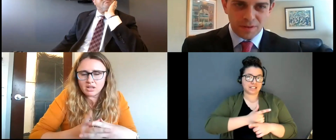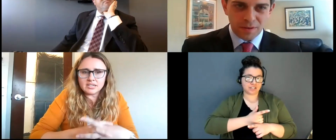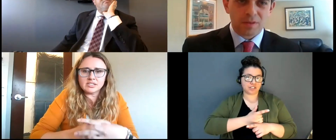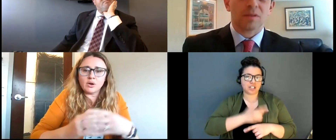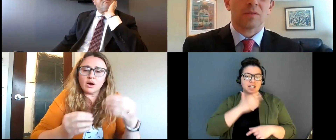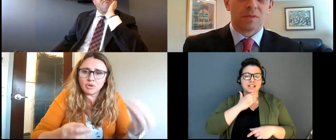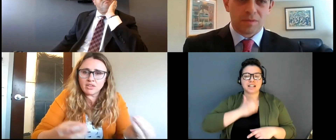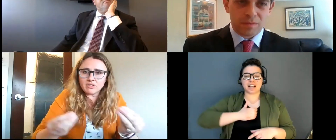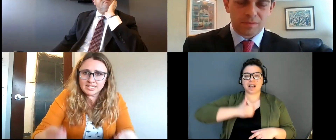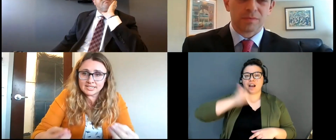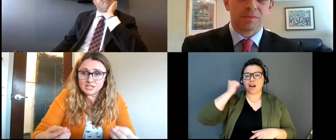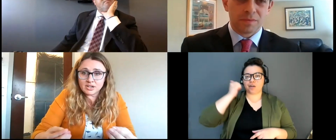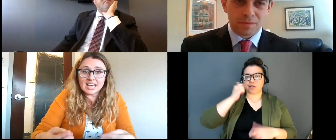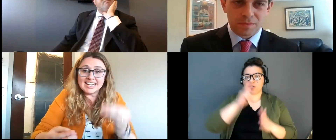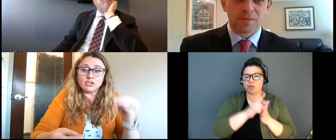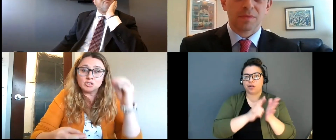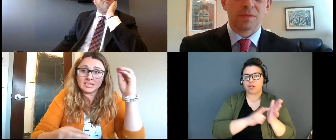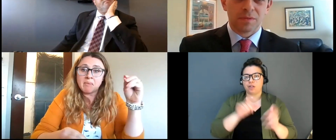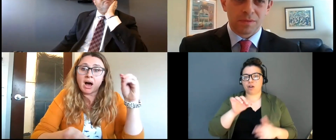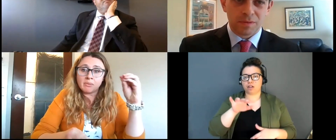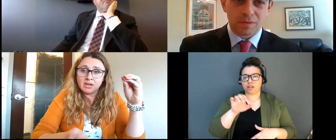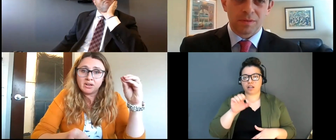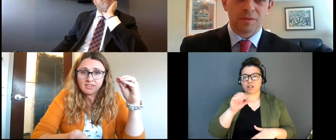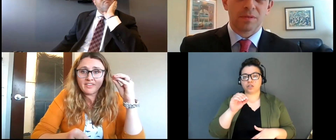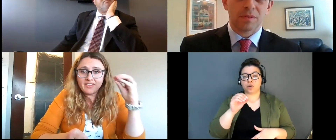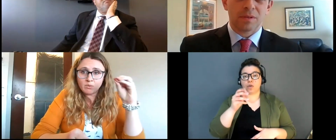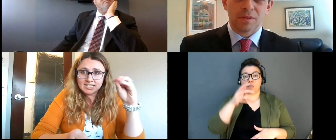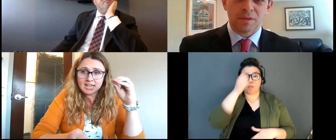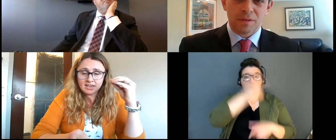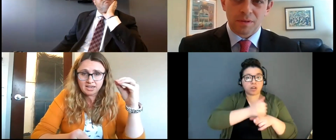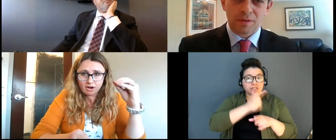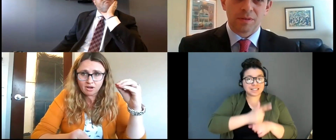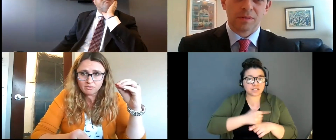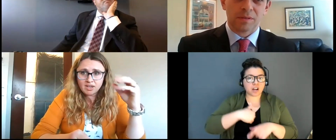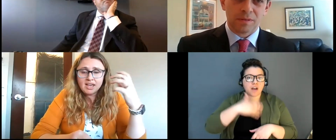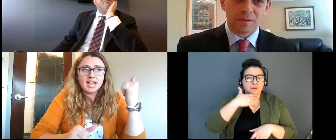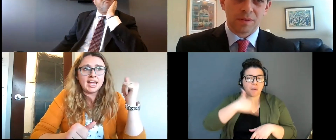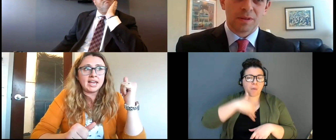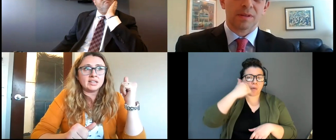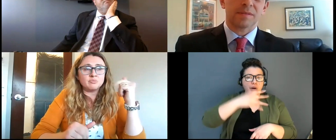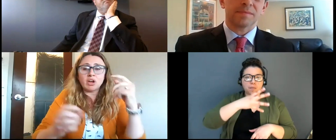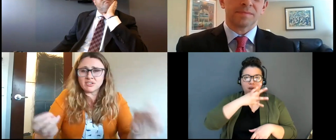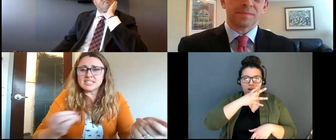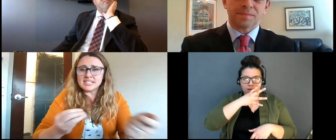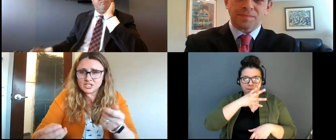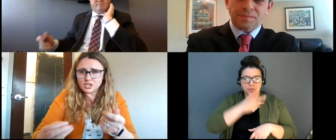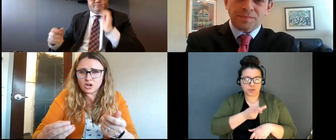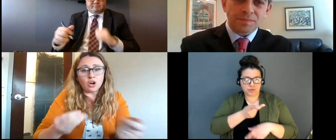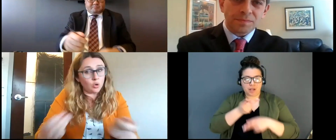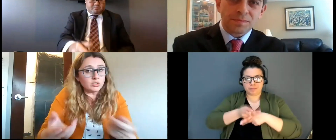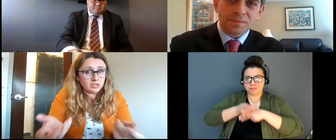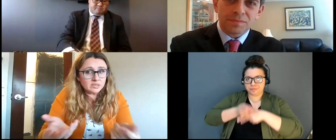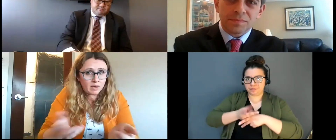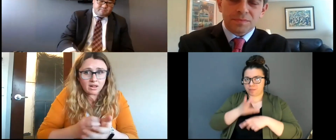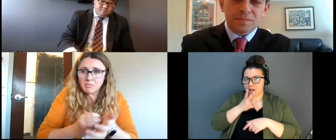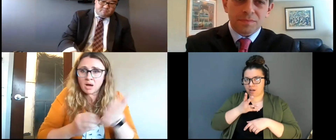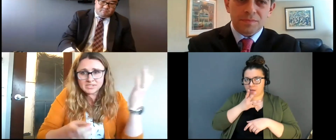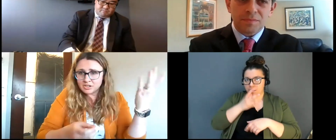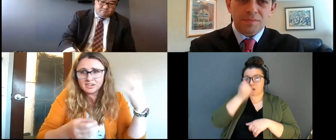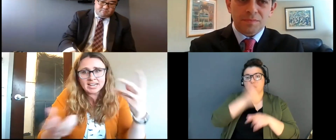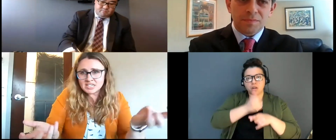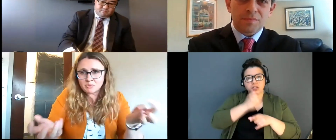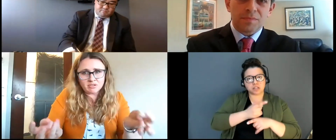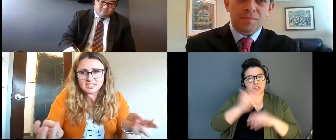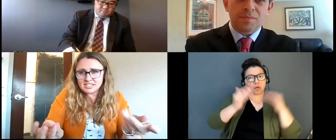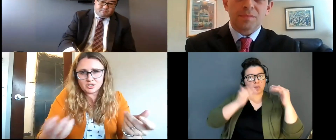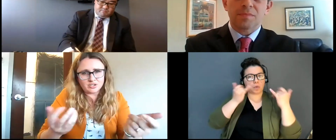I would call it. So a brother and a sister had an elderly mom that they were taking care of. And brother and sister are older as well. Mom